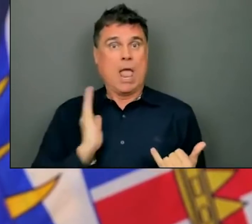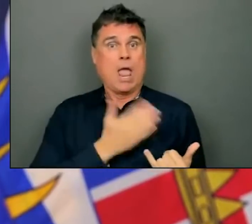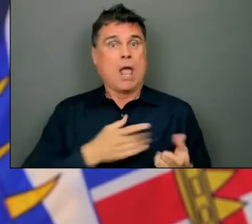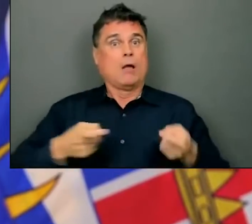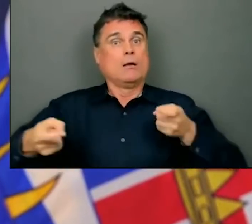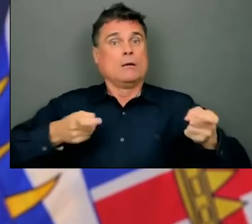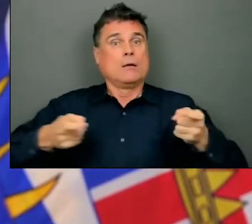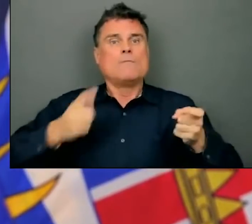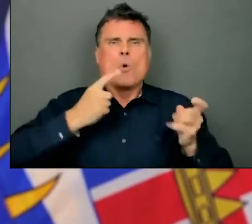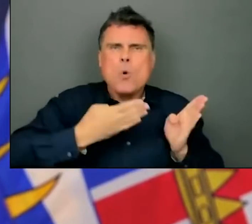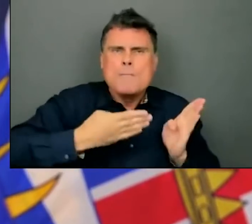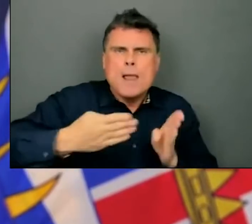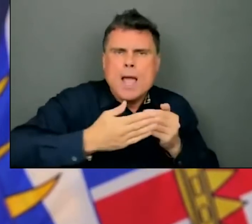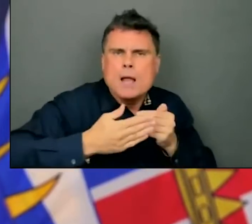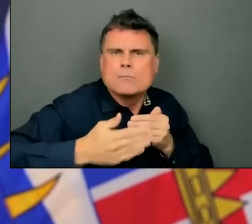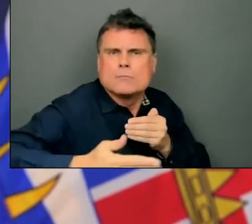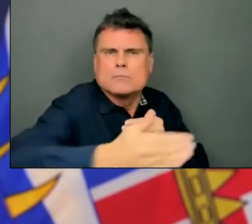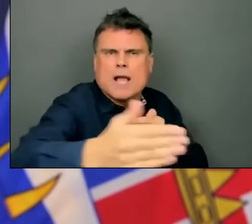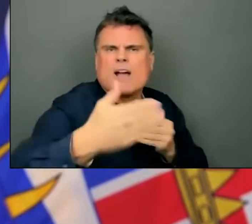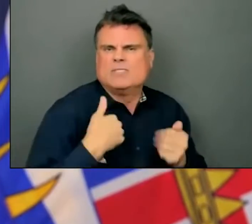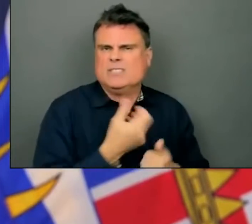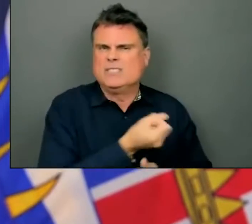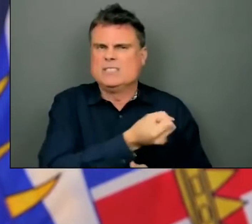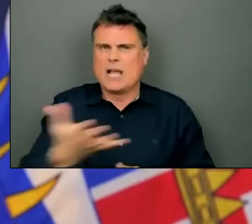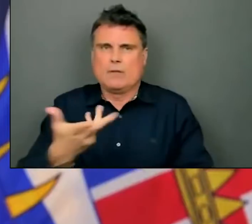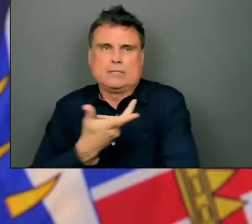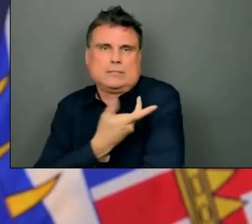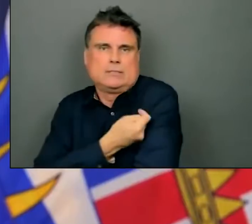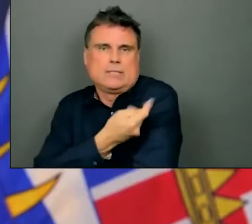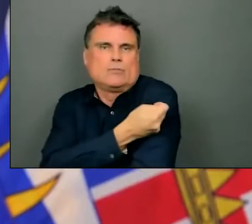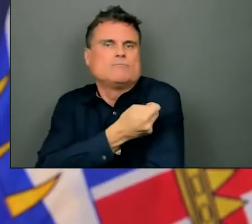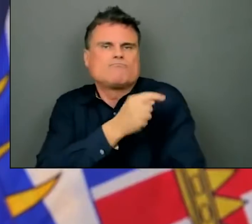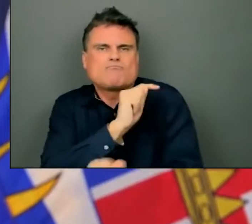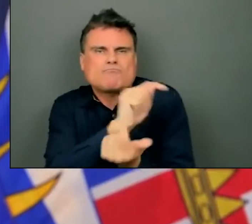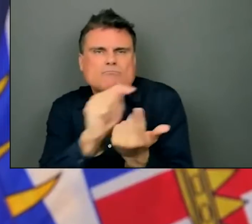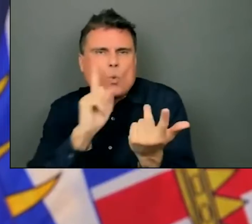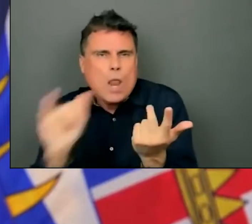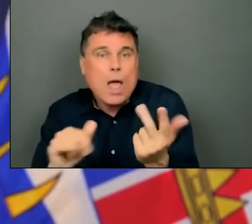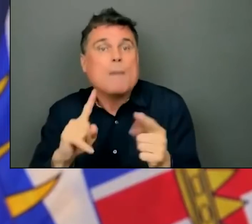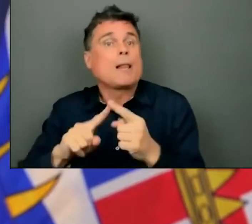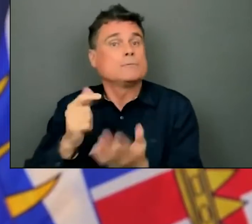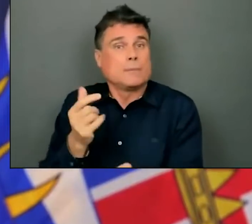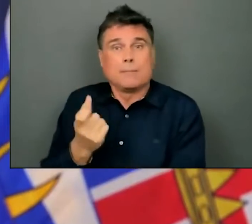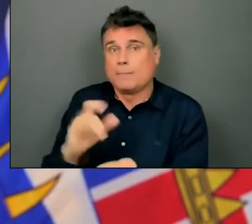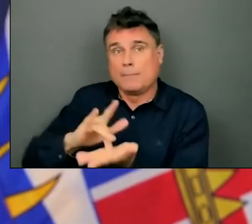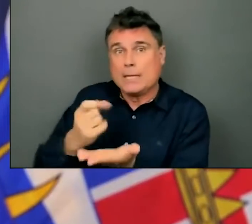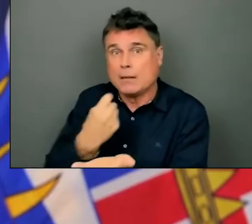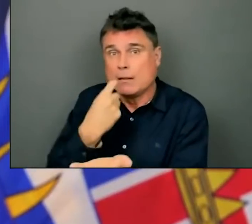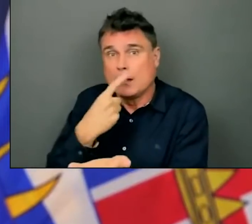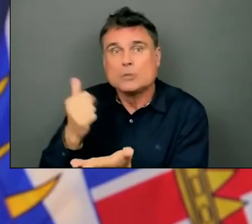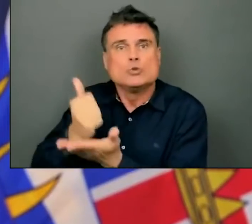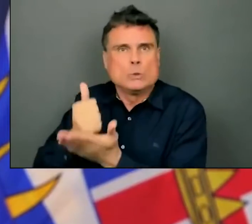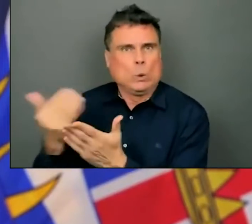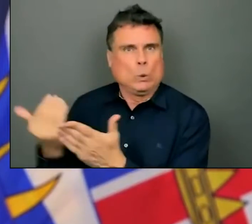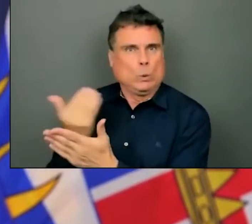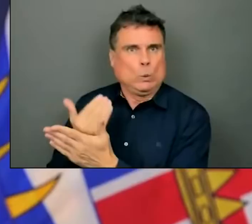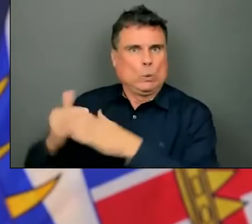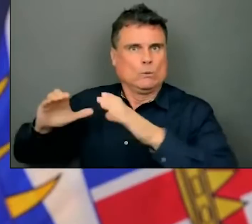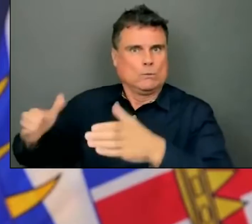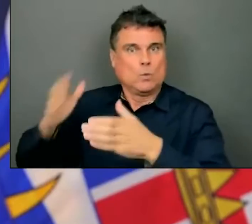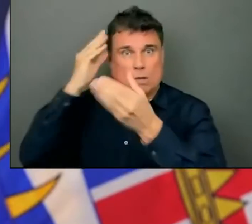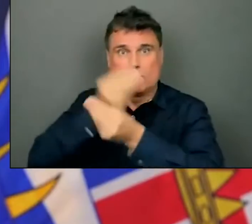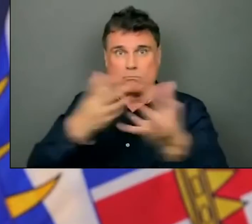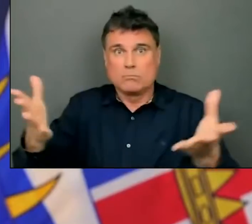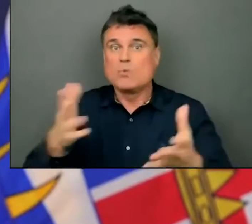by a number of vaccine and treatment options, some of which have become new, and we anticipated that there'll be new